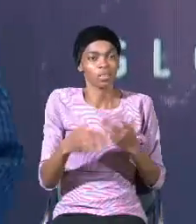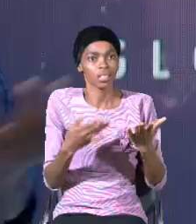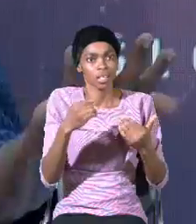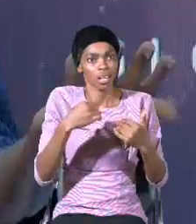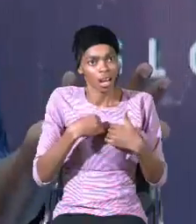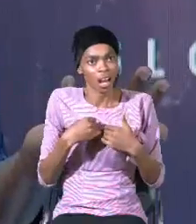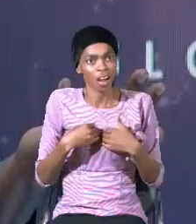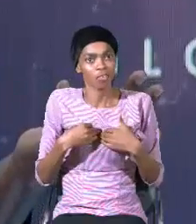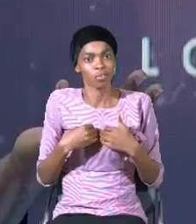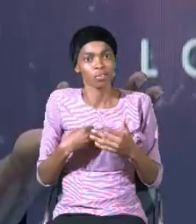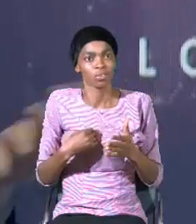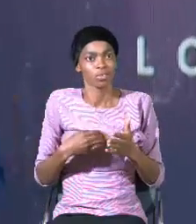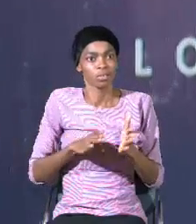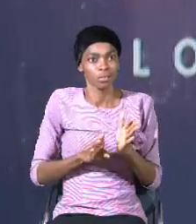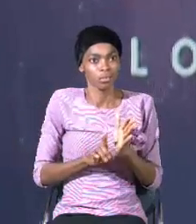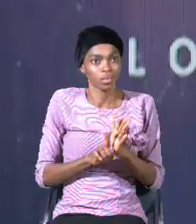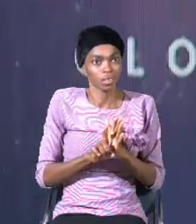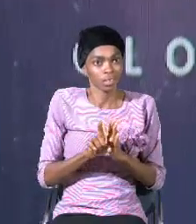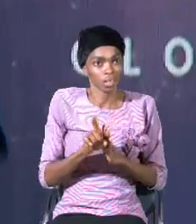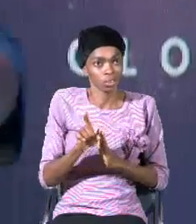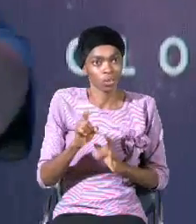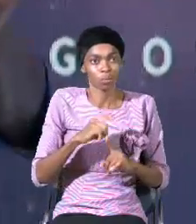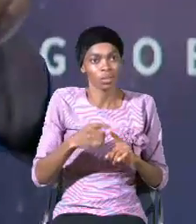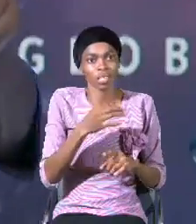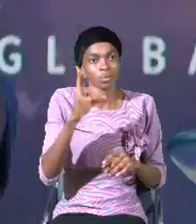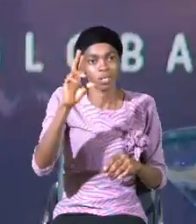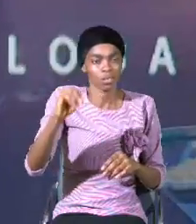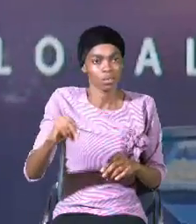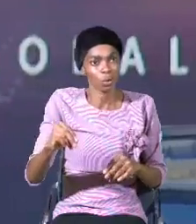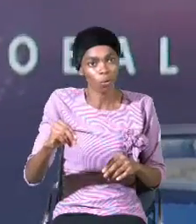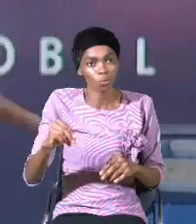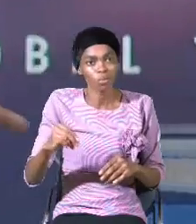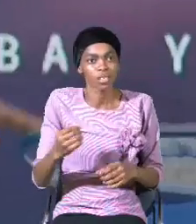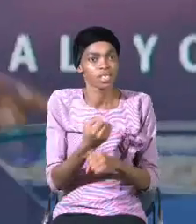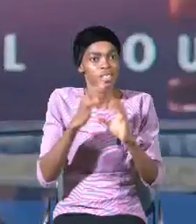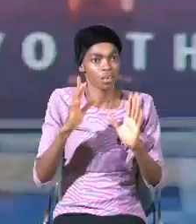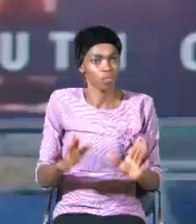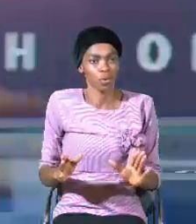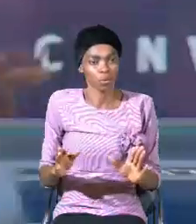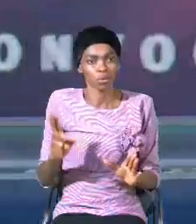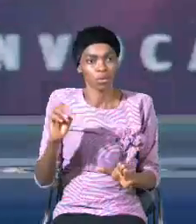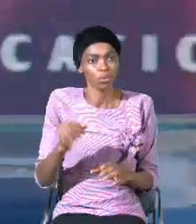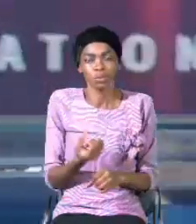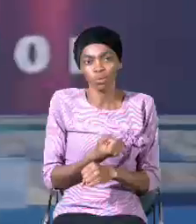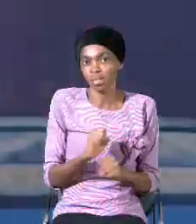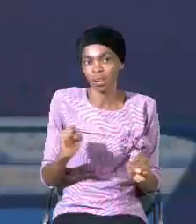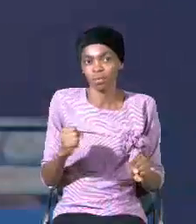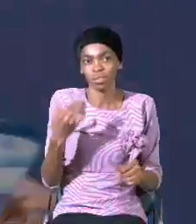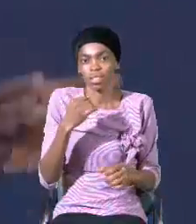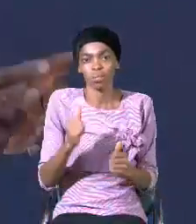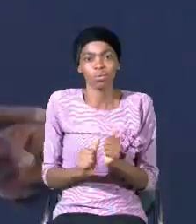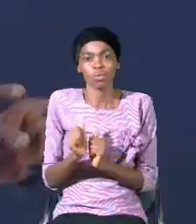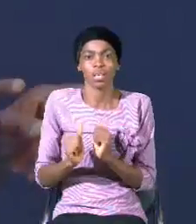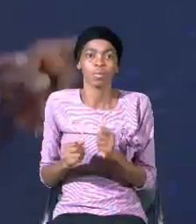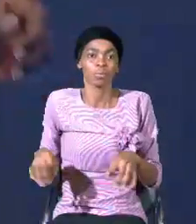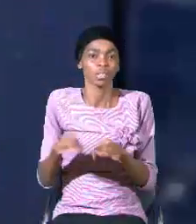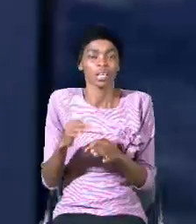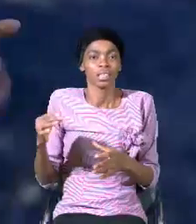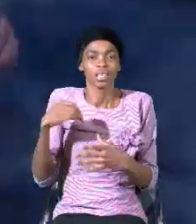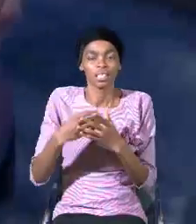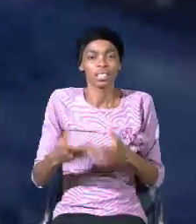but there's no salvation, there's no savior. The most important thing in the life of a person is to make sure